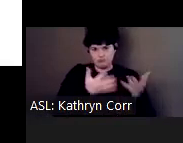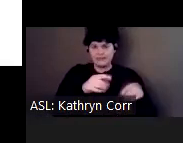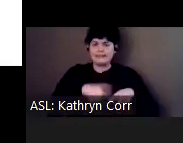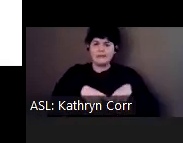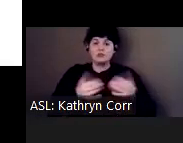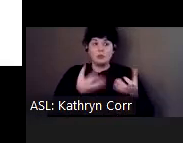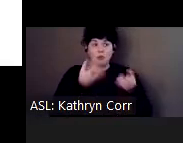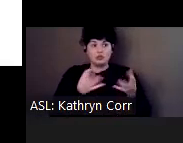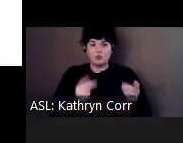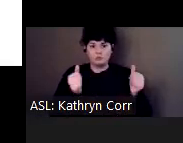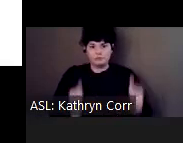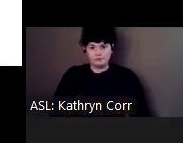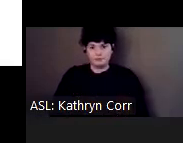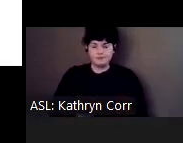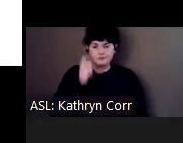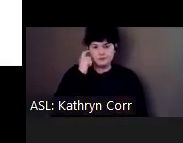as possible.